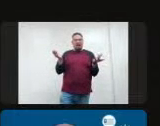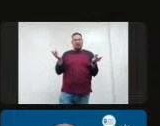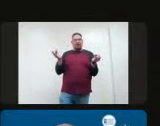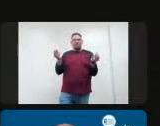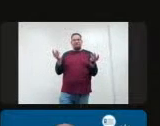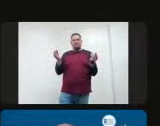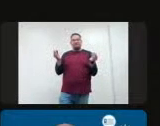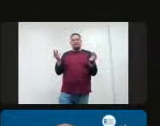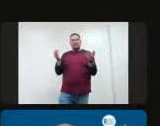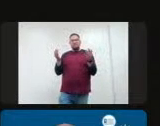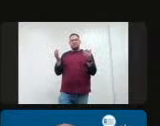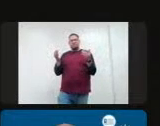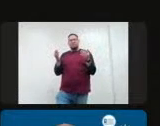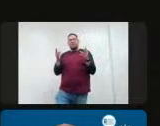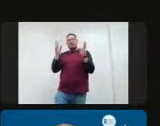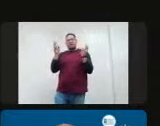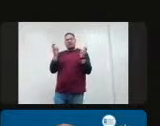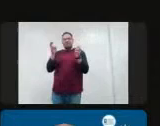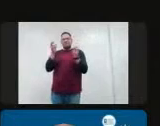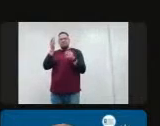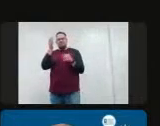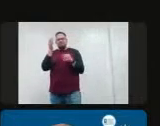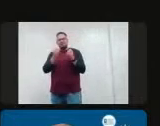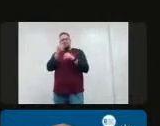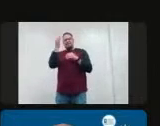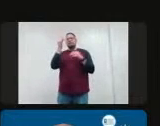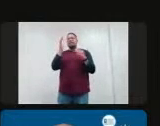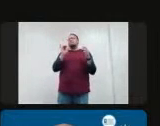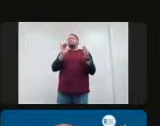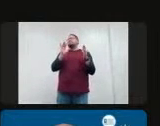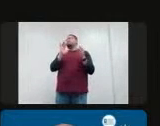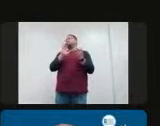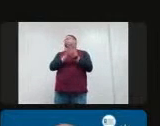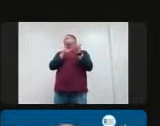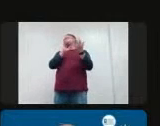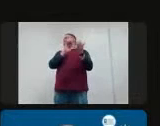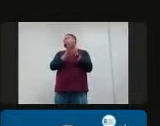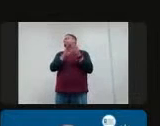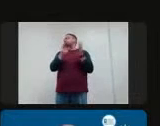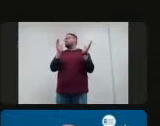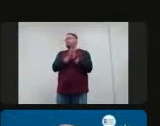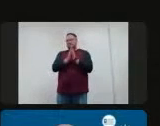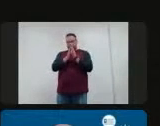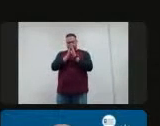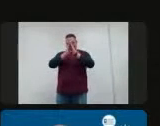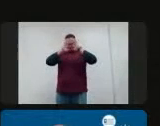the upcoming topics, mostly just because, or like, you know, let me organize my thoughts.